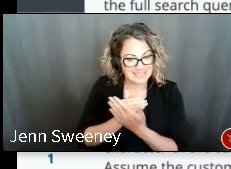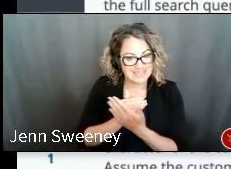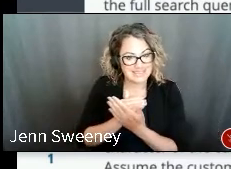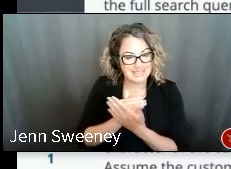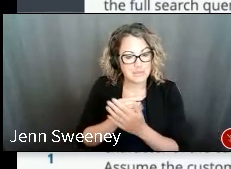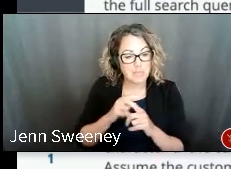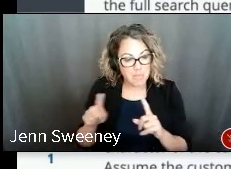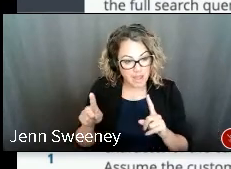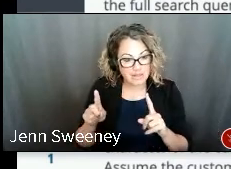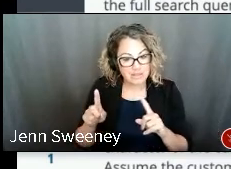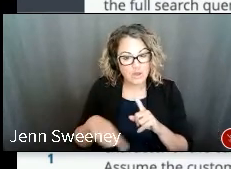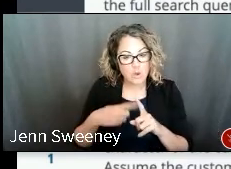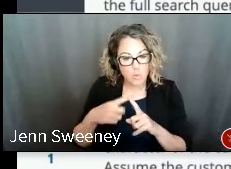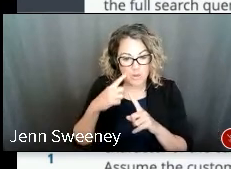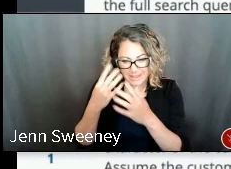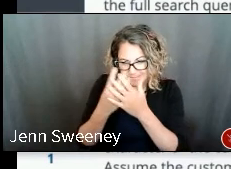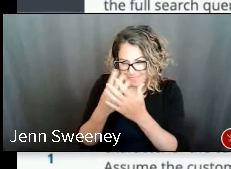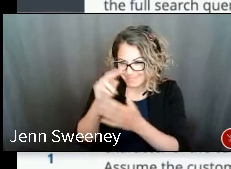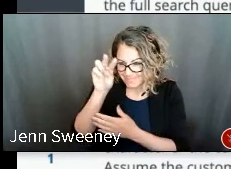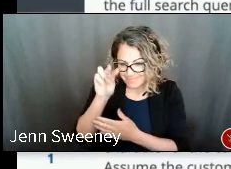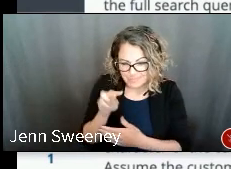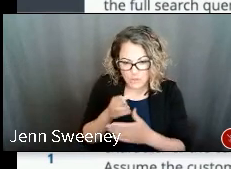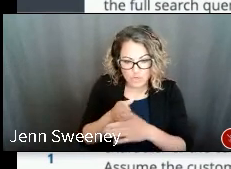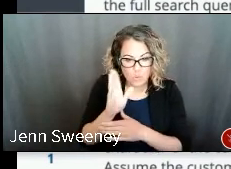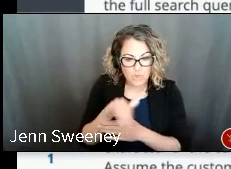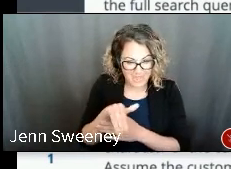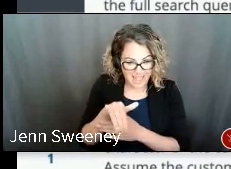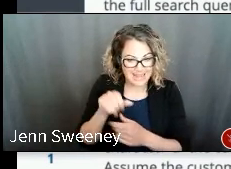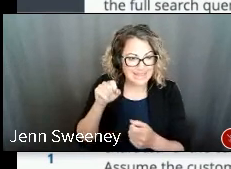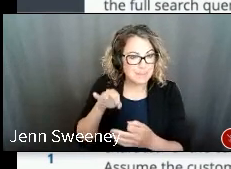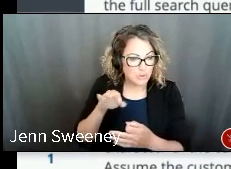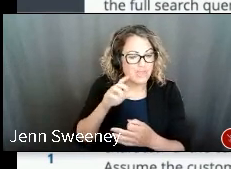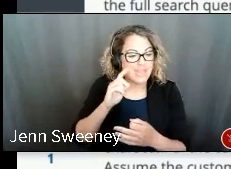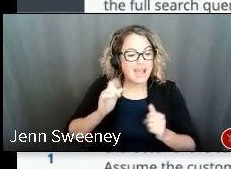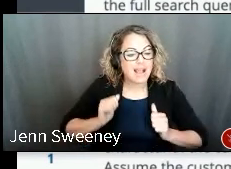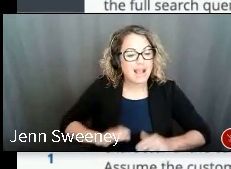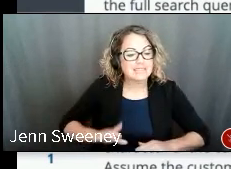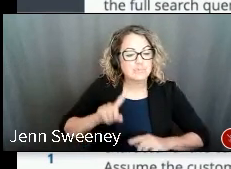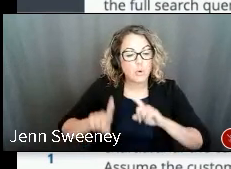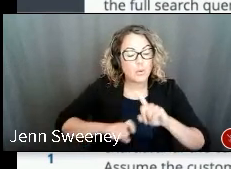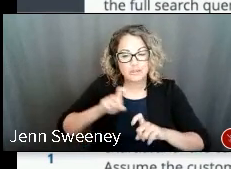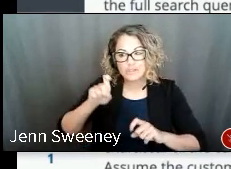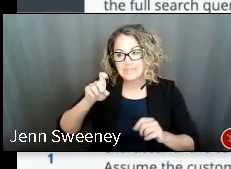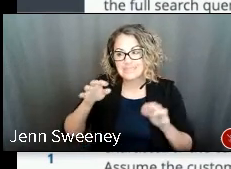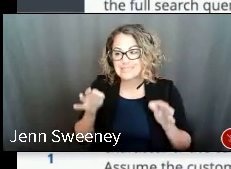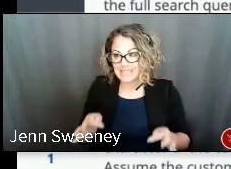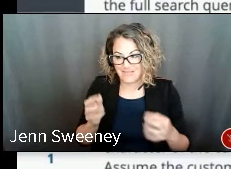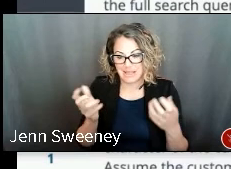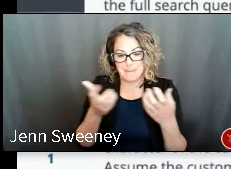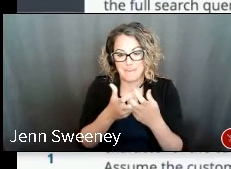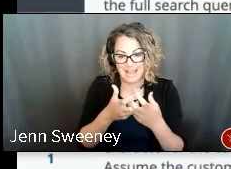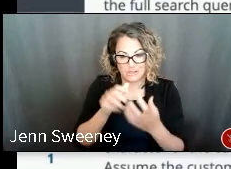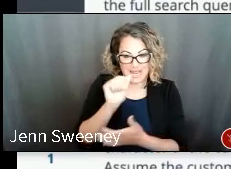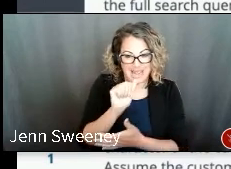But as we read through the input, the customer query AB should definitely match